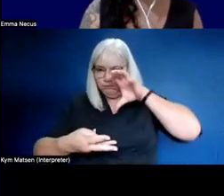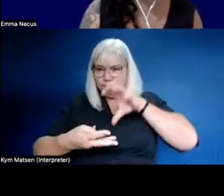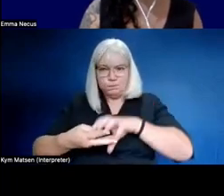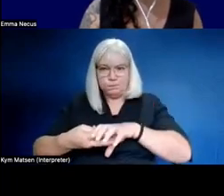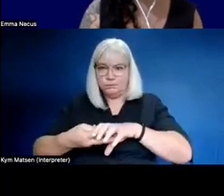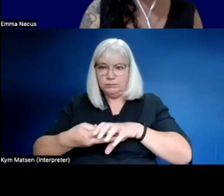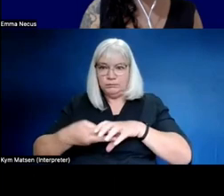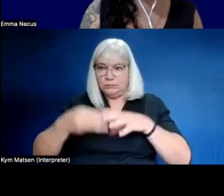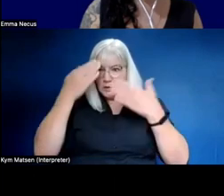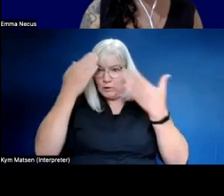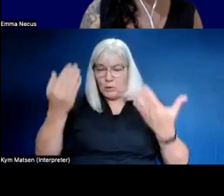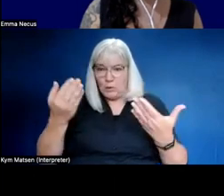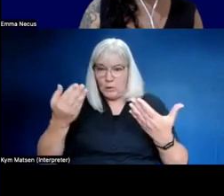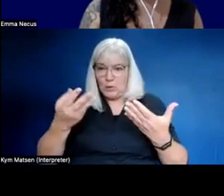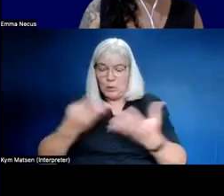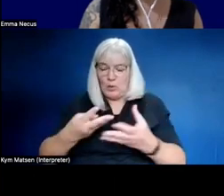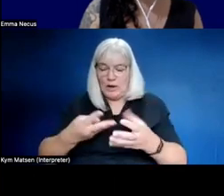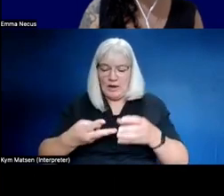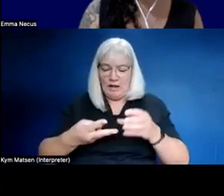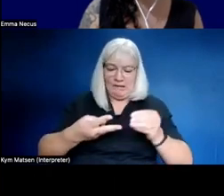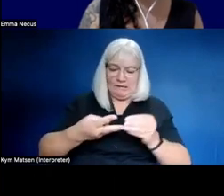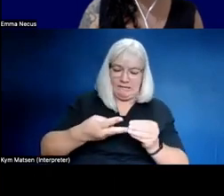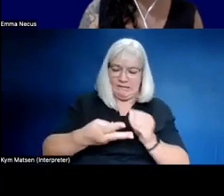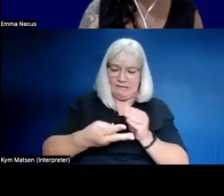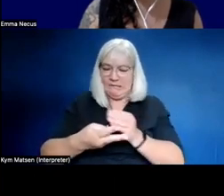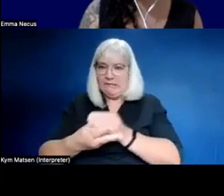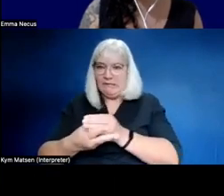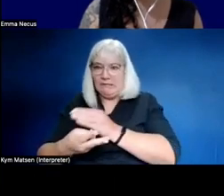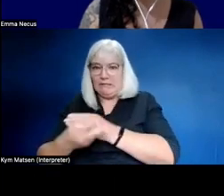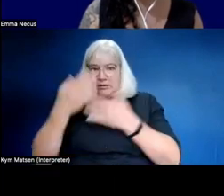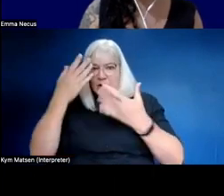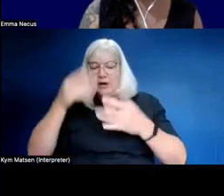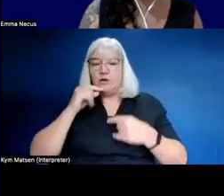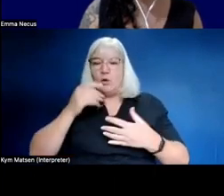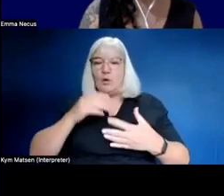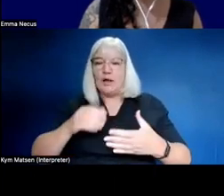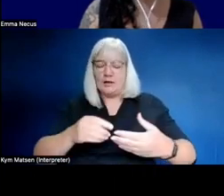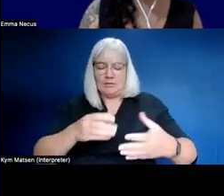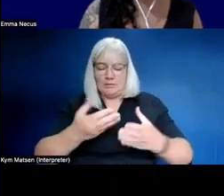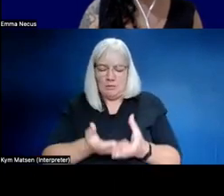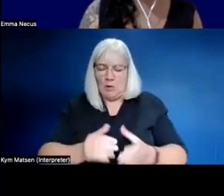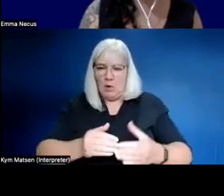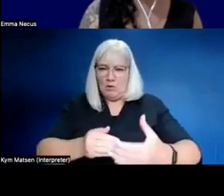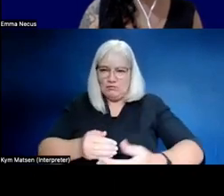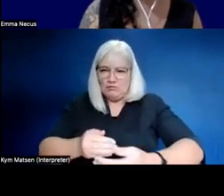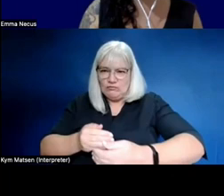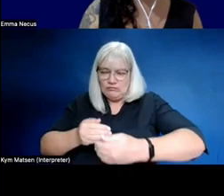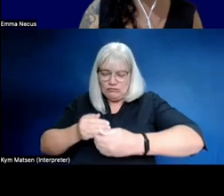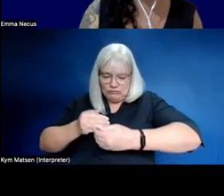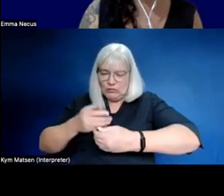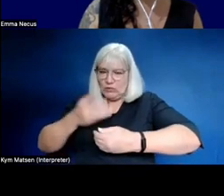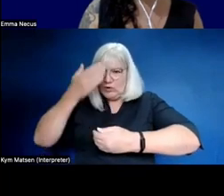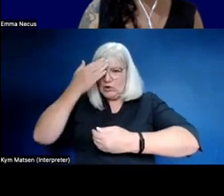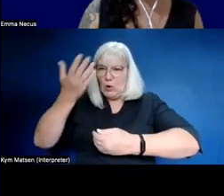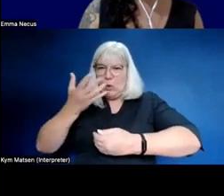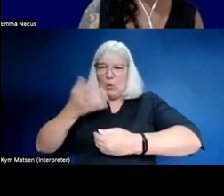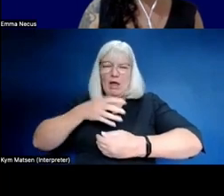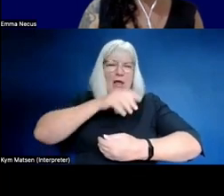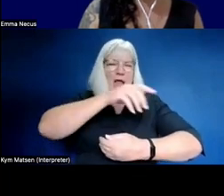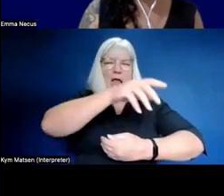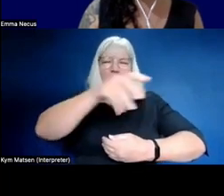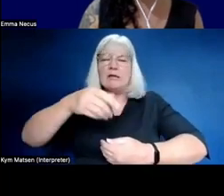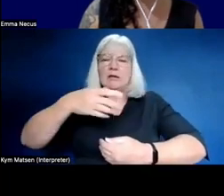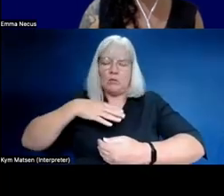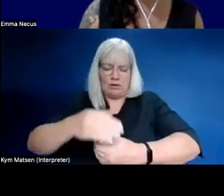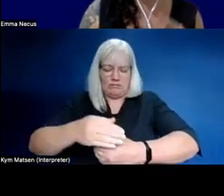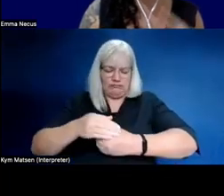and where it is on her fork. She tends to hug the bowl and bring it close to her because she's not quite sure where it is in space.